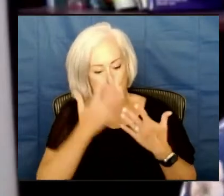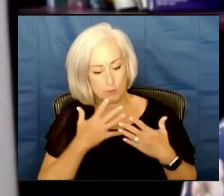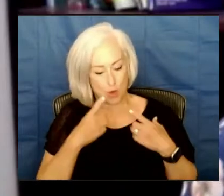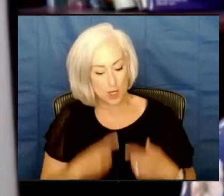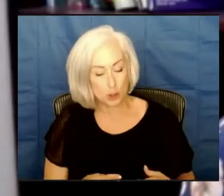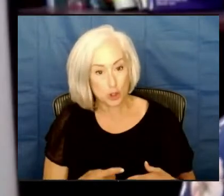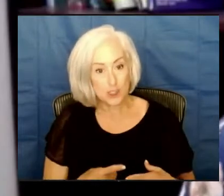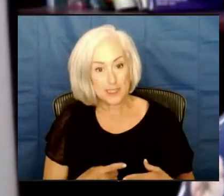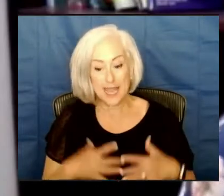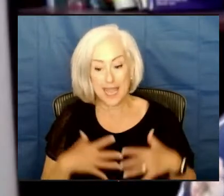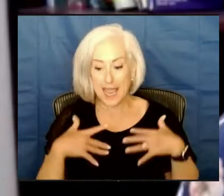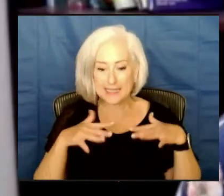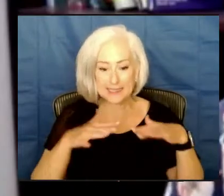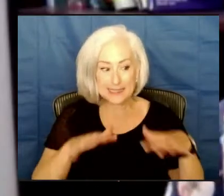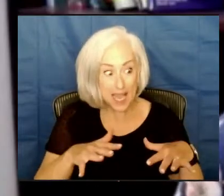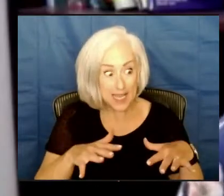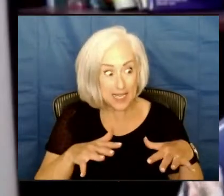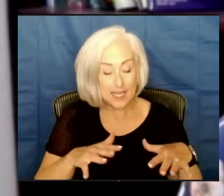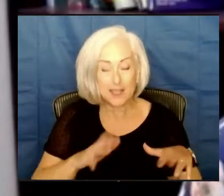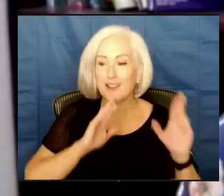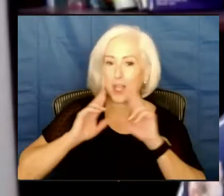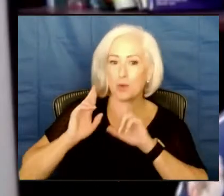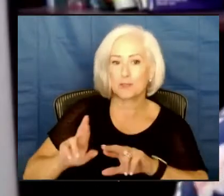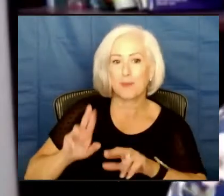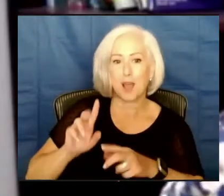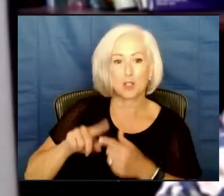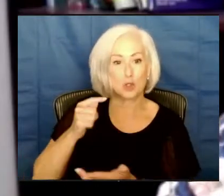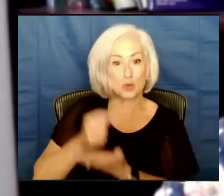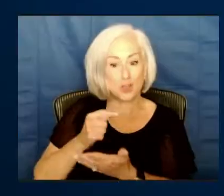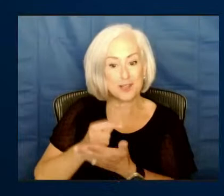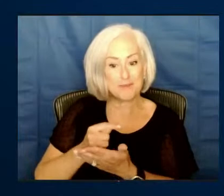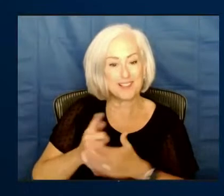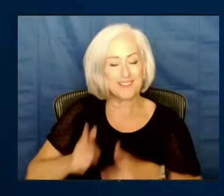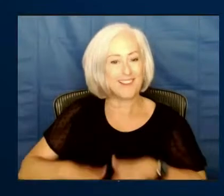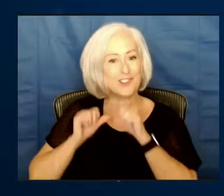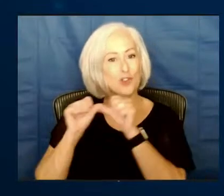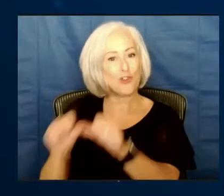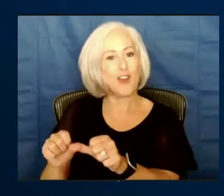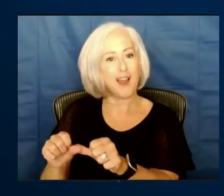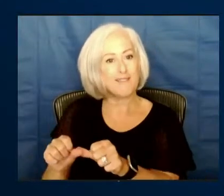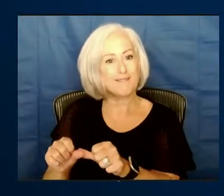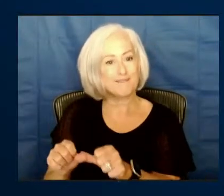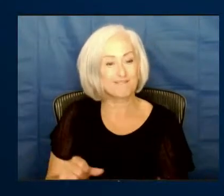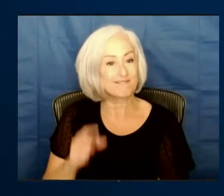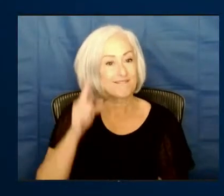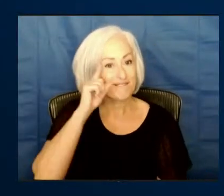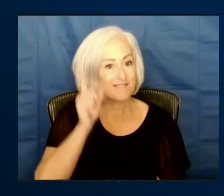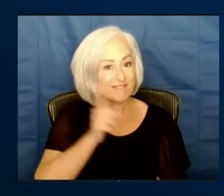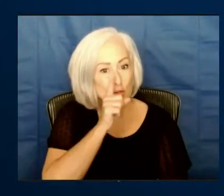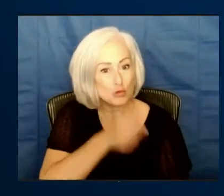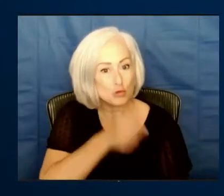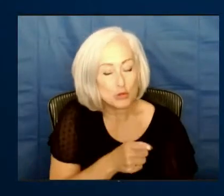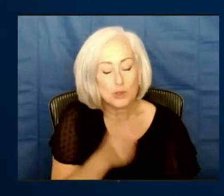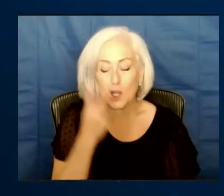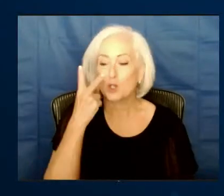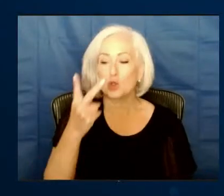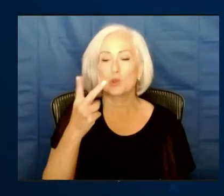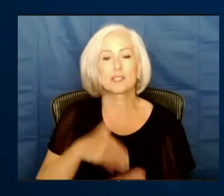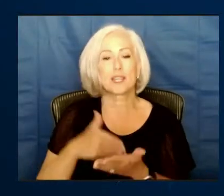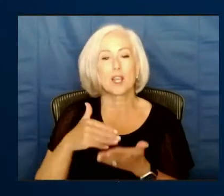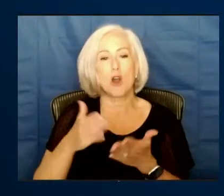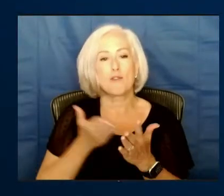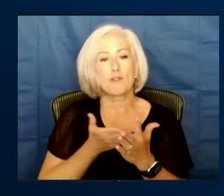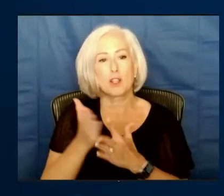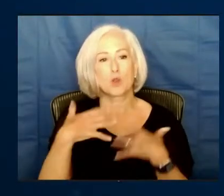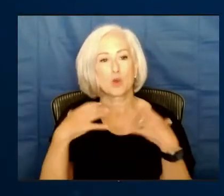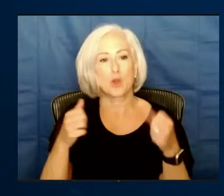respond better to treatment, and they survive. I think that says a lot. I think that's really, you see that all the time in healthcare. You see it in cancer.